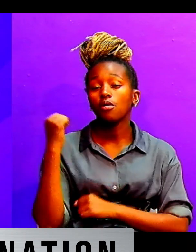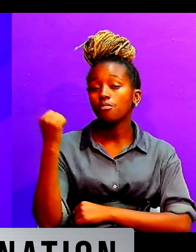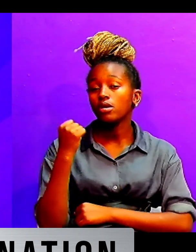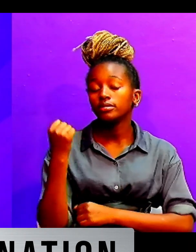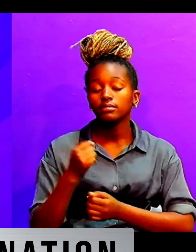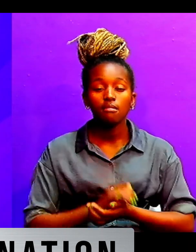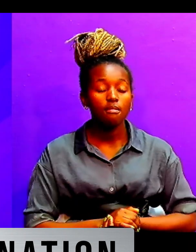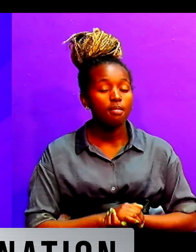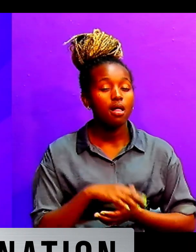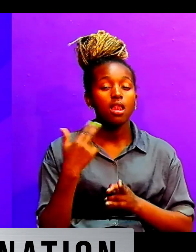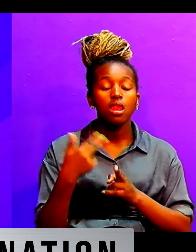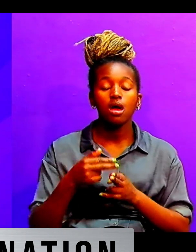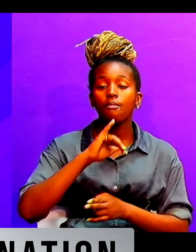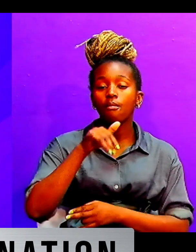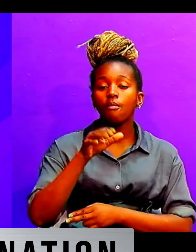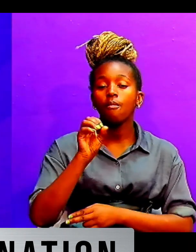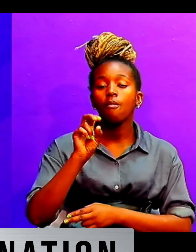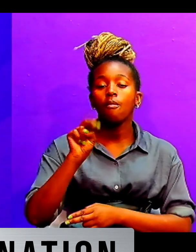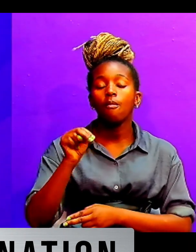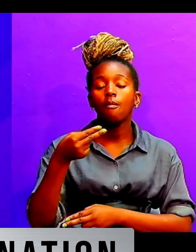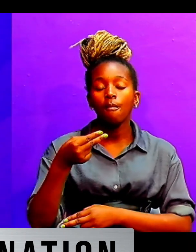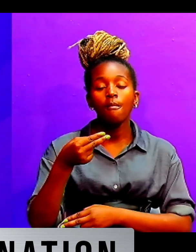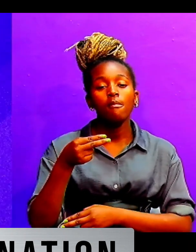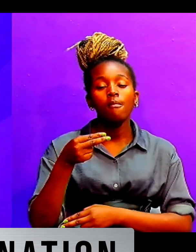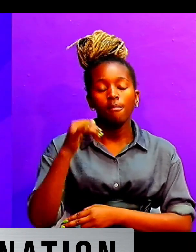is Jonas Simba.